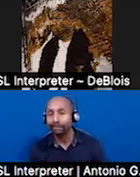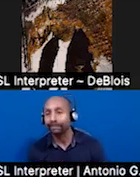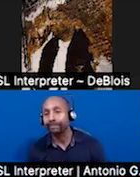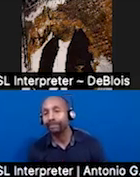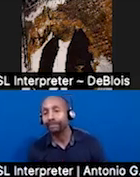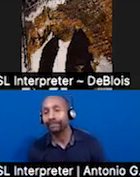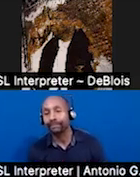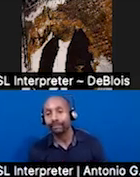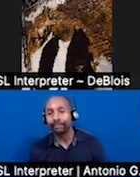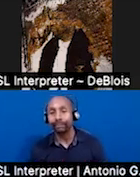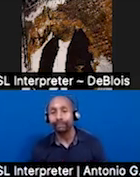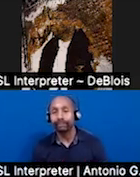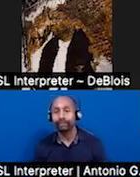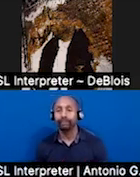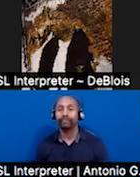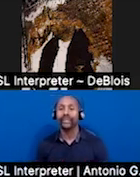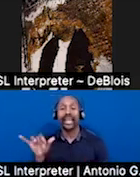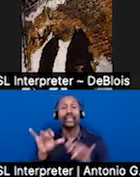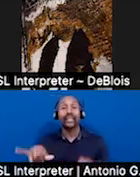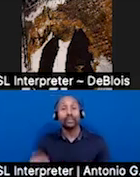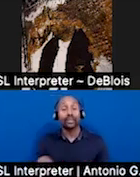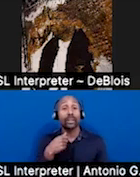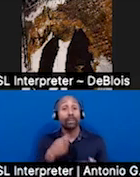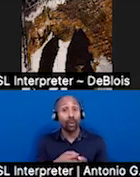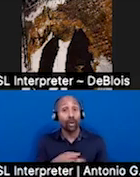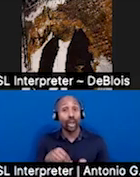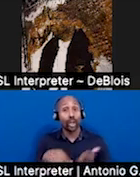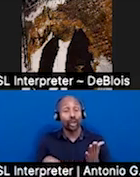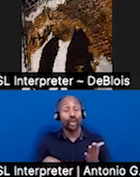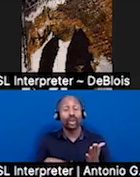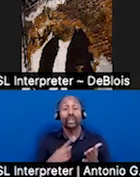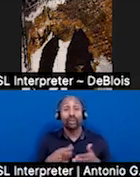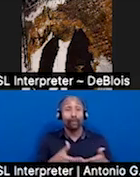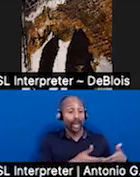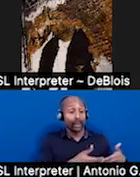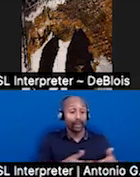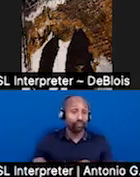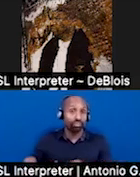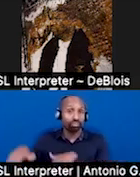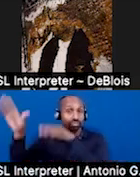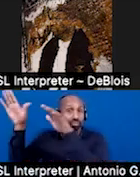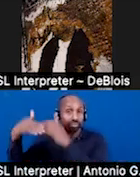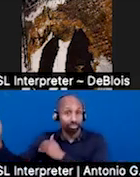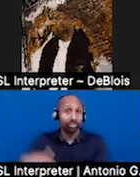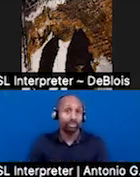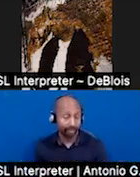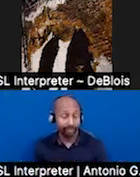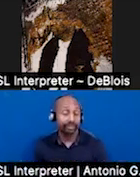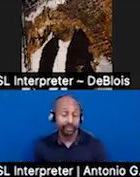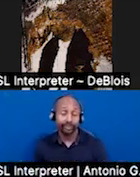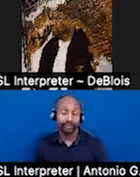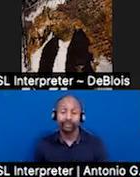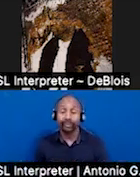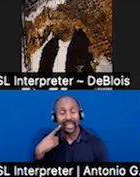support learners from cradle to career and beyond. And I think Cynthia's comments also highlight how important it is